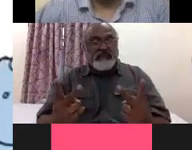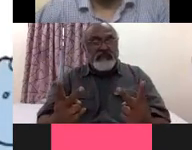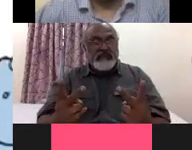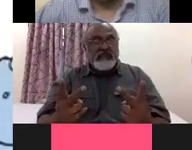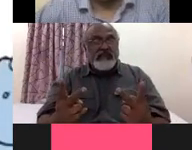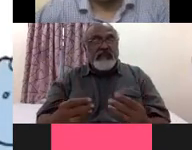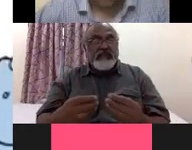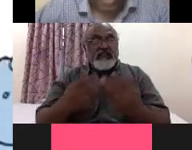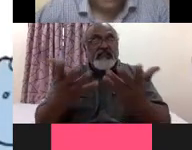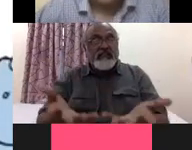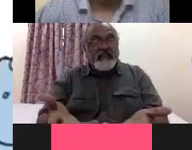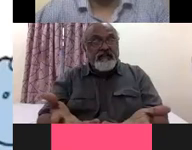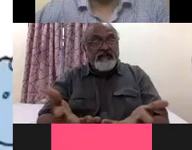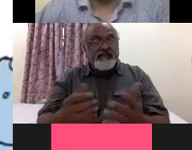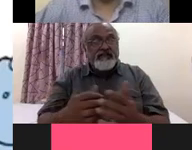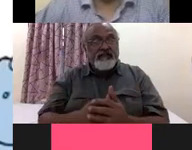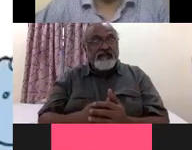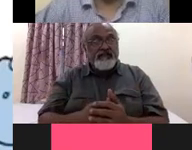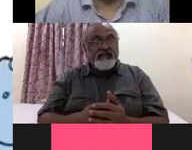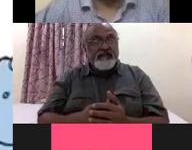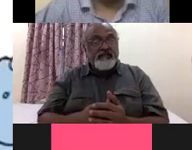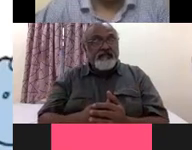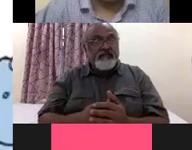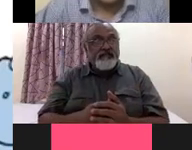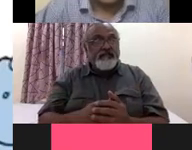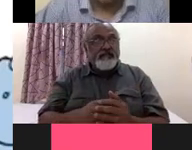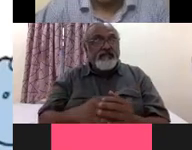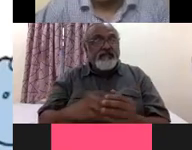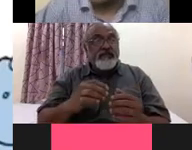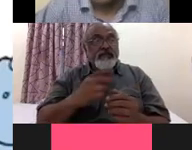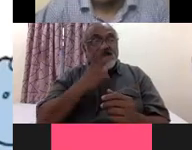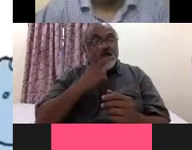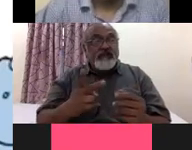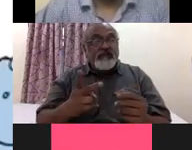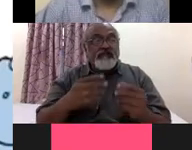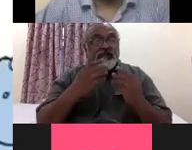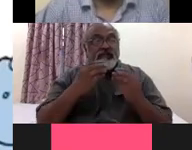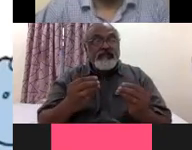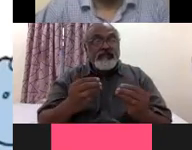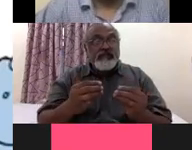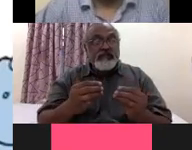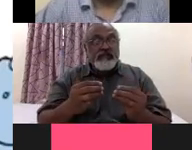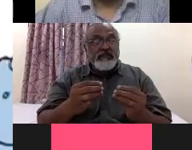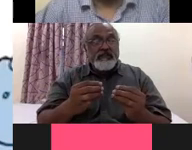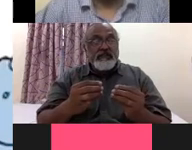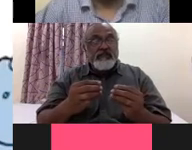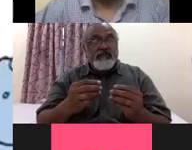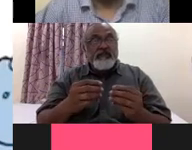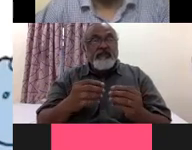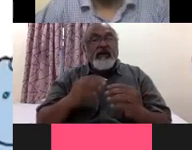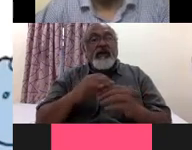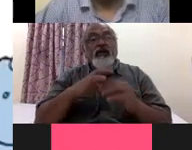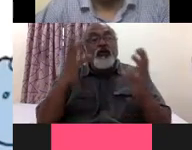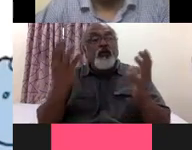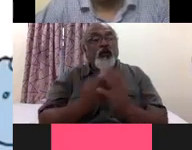equal accommodation. So I'll use this last graphic to describe, to conclude this session. We have a group of